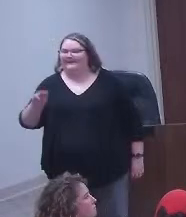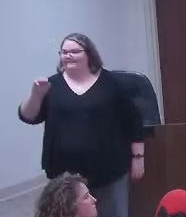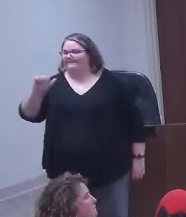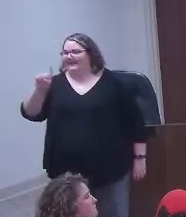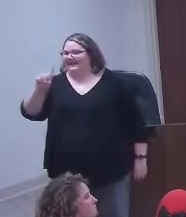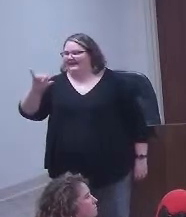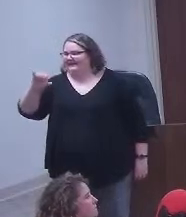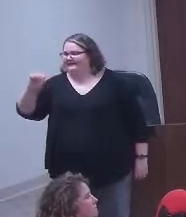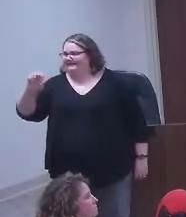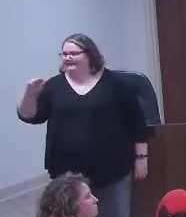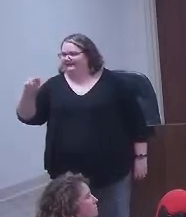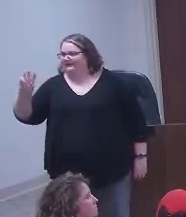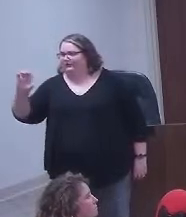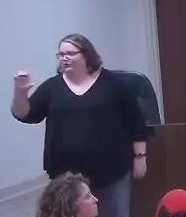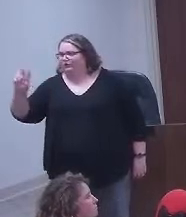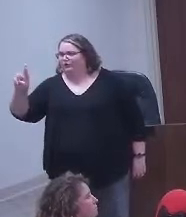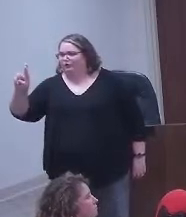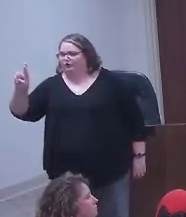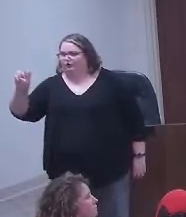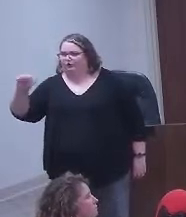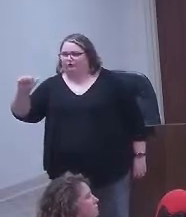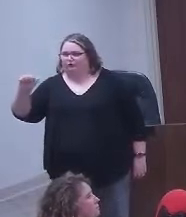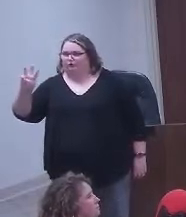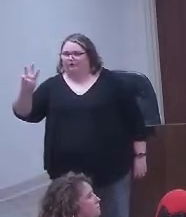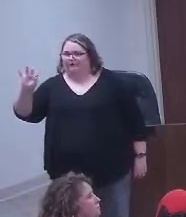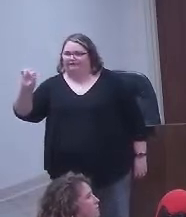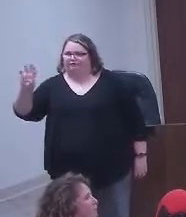Madison Crawford.